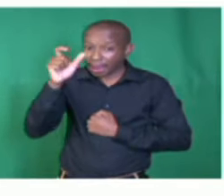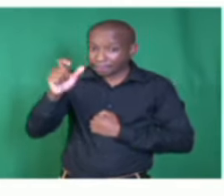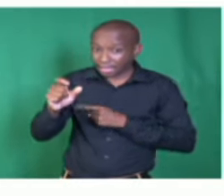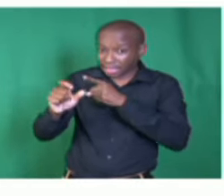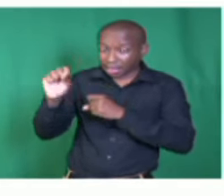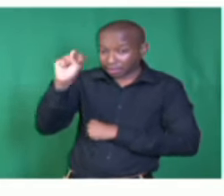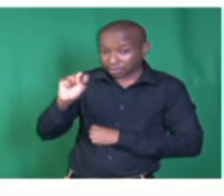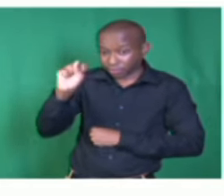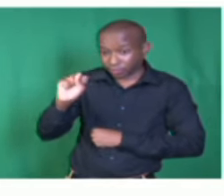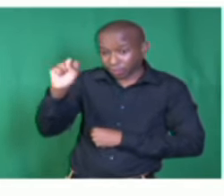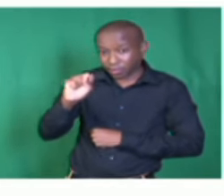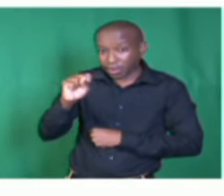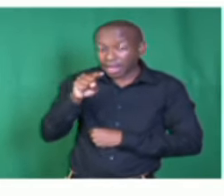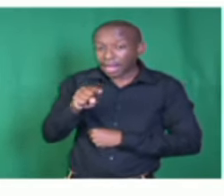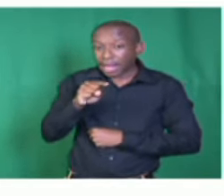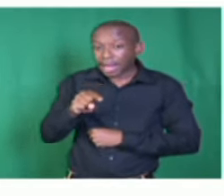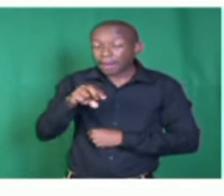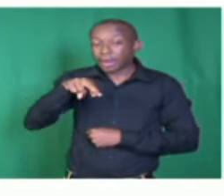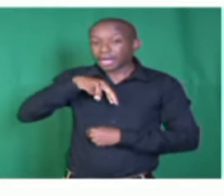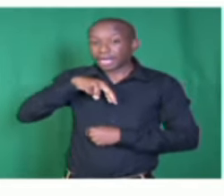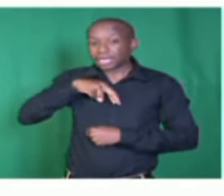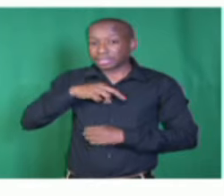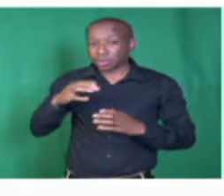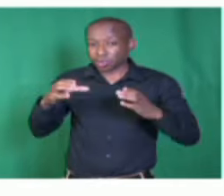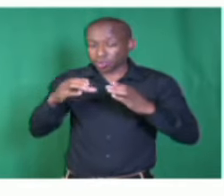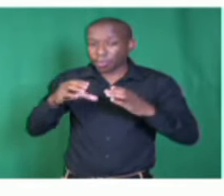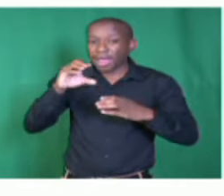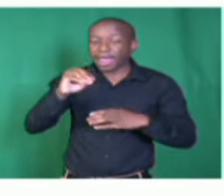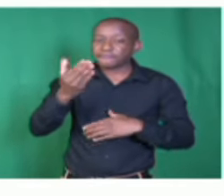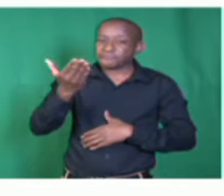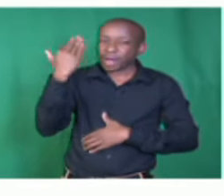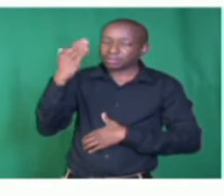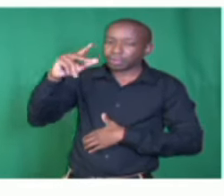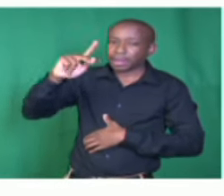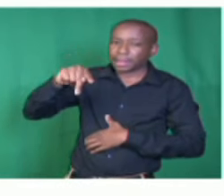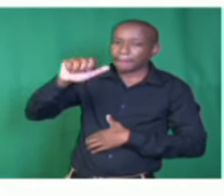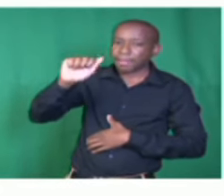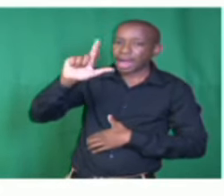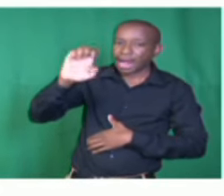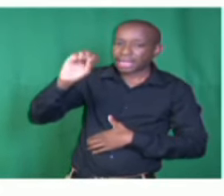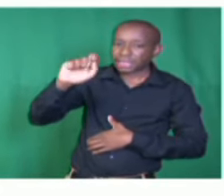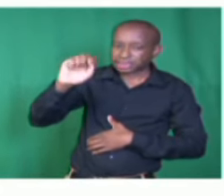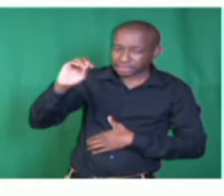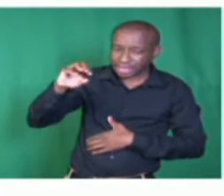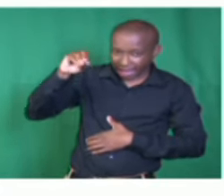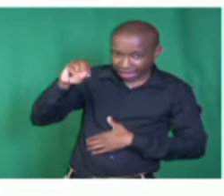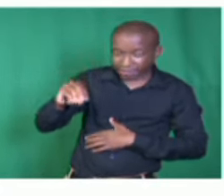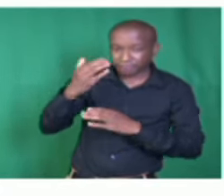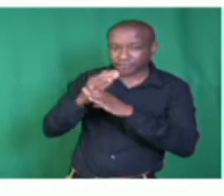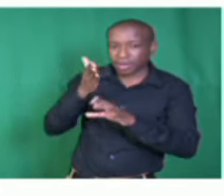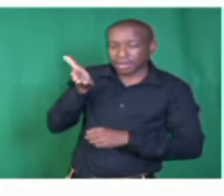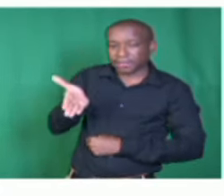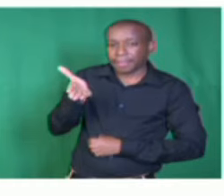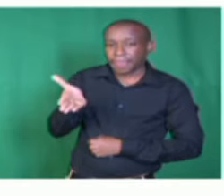Sadducees were one of the religious groups that were found in Palestine during the time of Jesus Christ. This